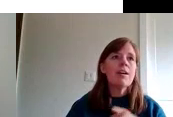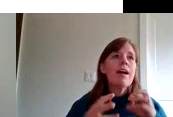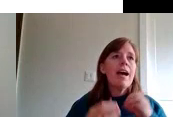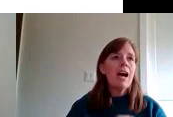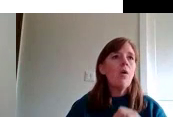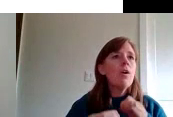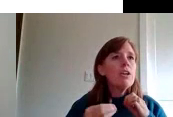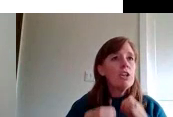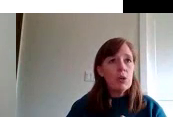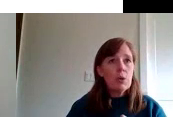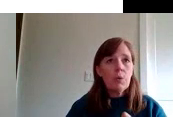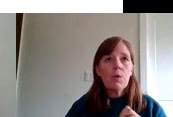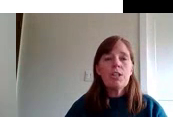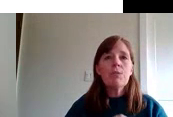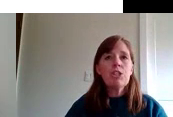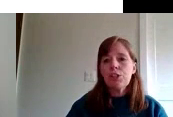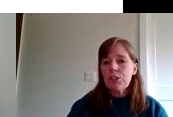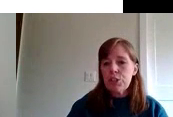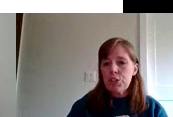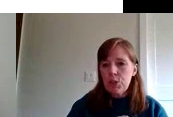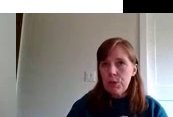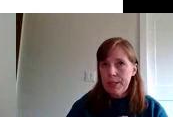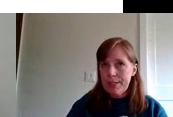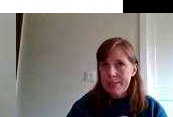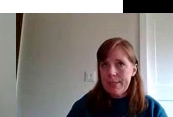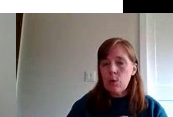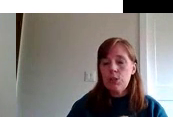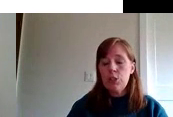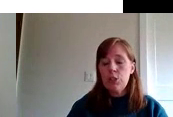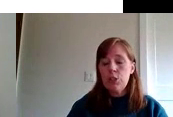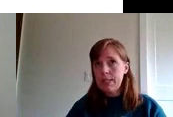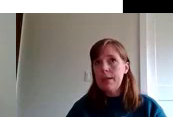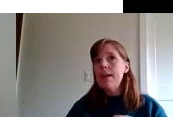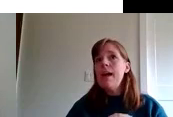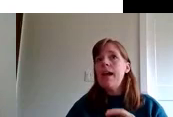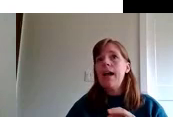think about, how are you going to ensure your students